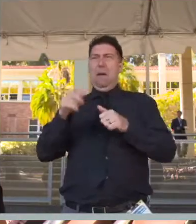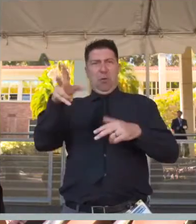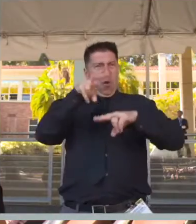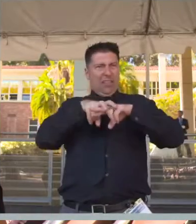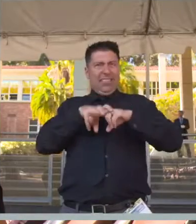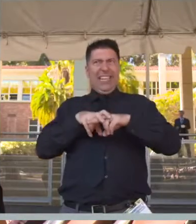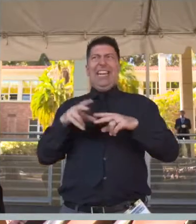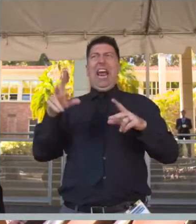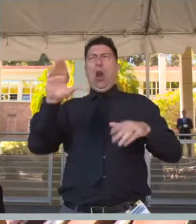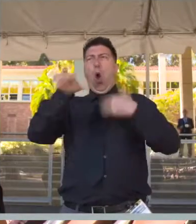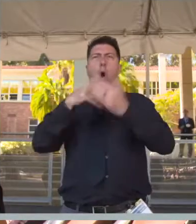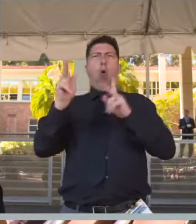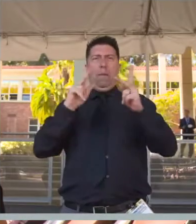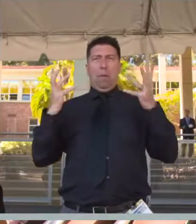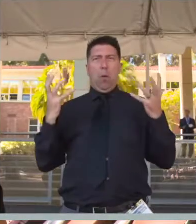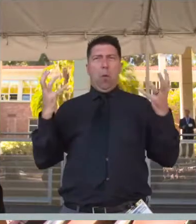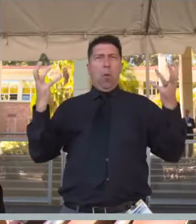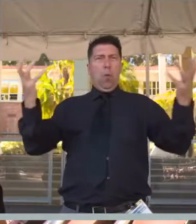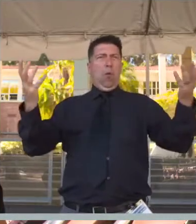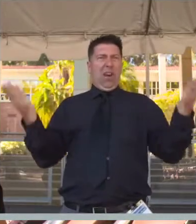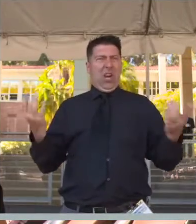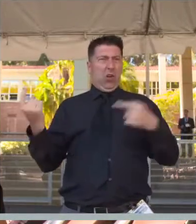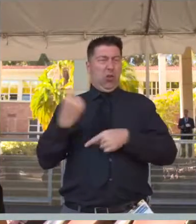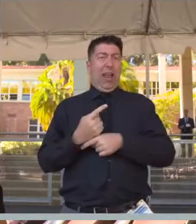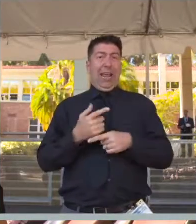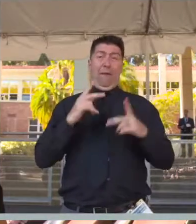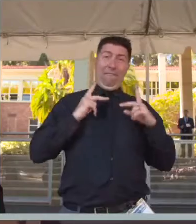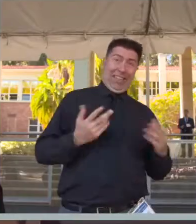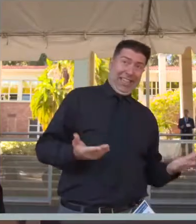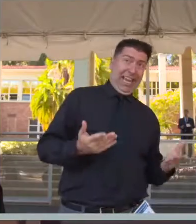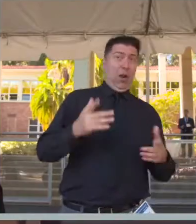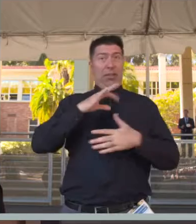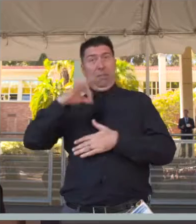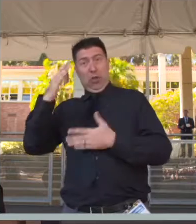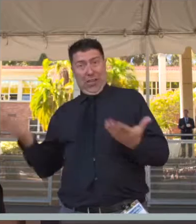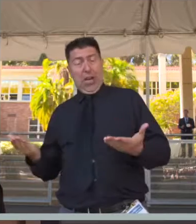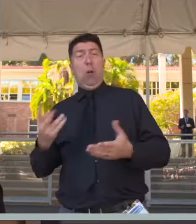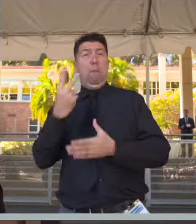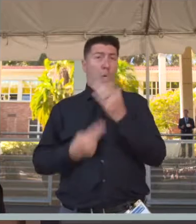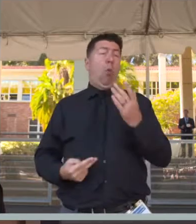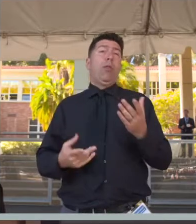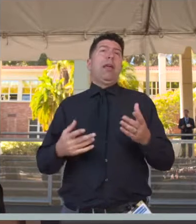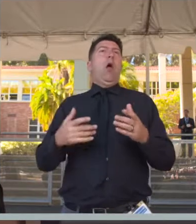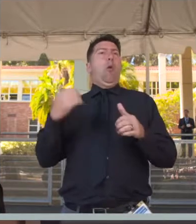people with us today in both body and spirit, the people who love you. Please carry this